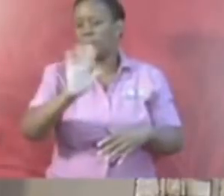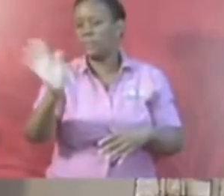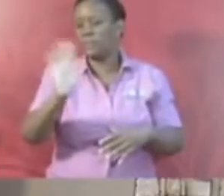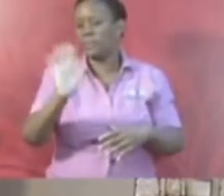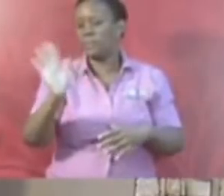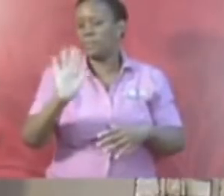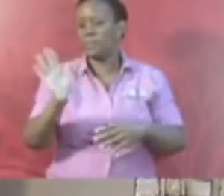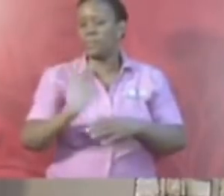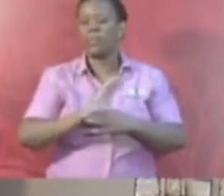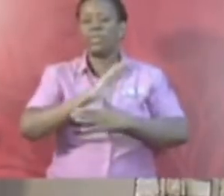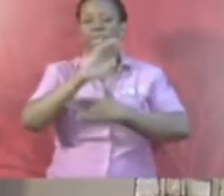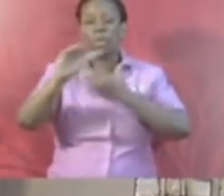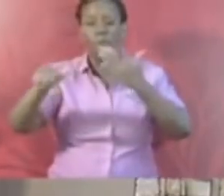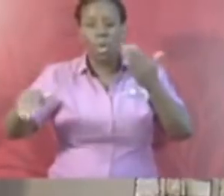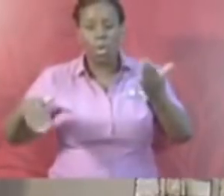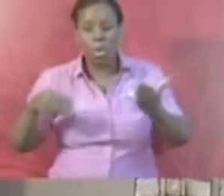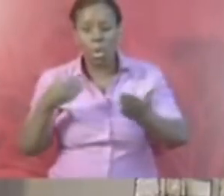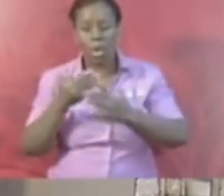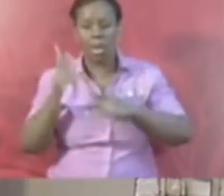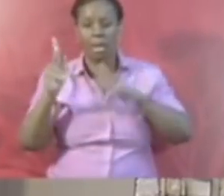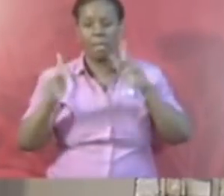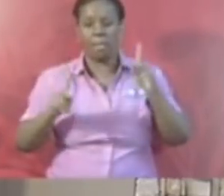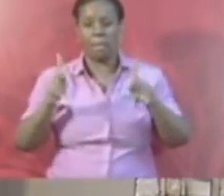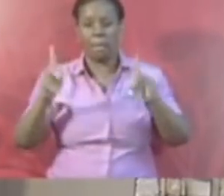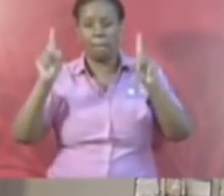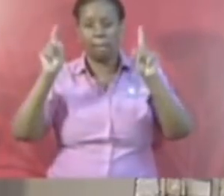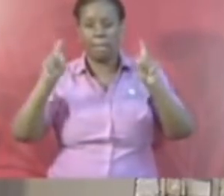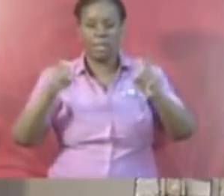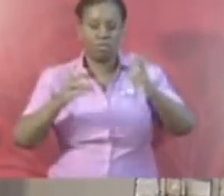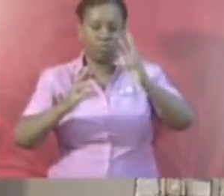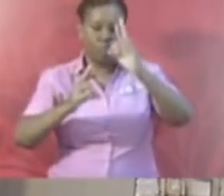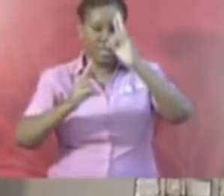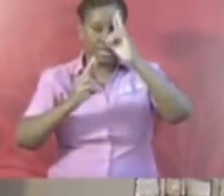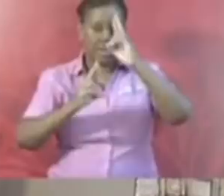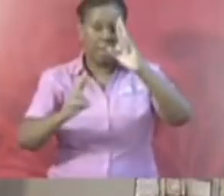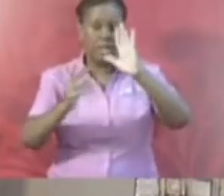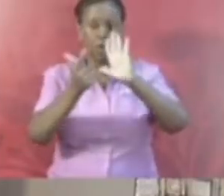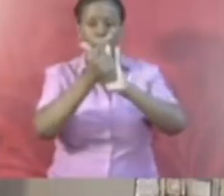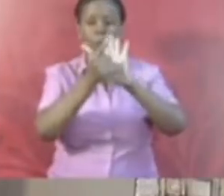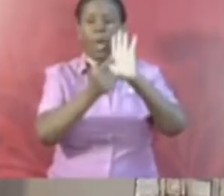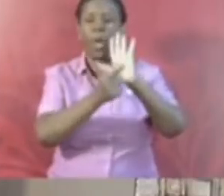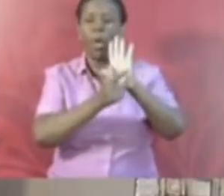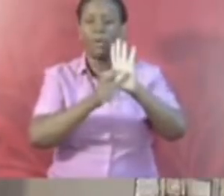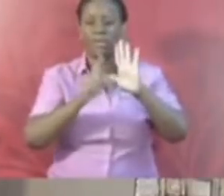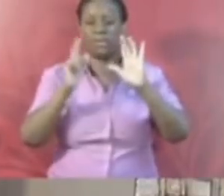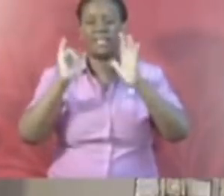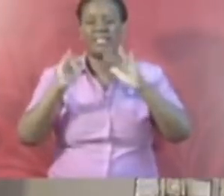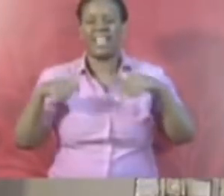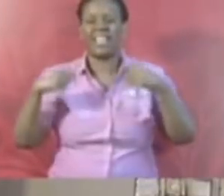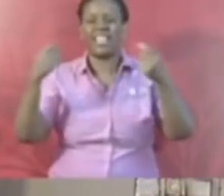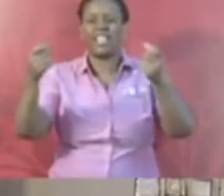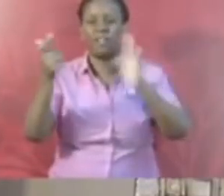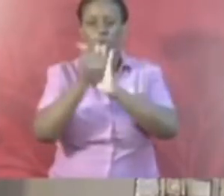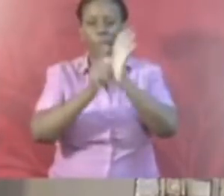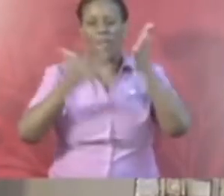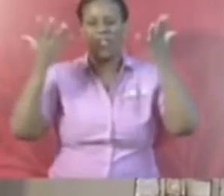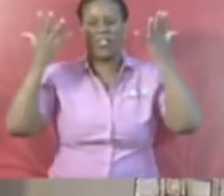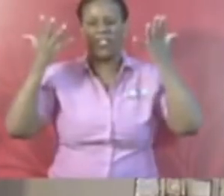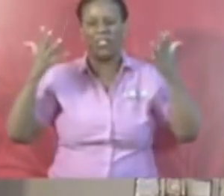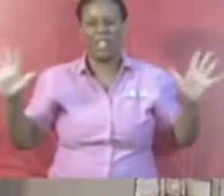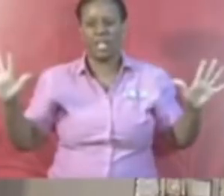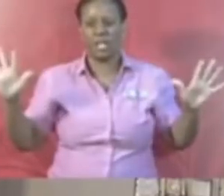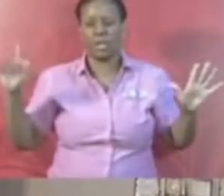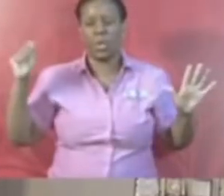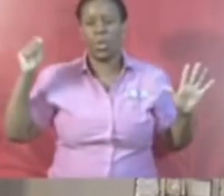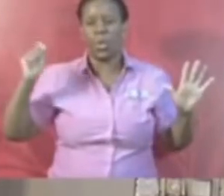Every single one of those cases, I've allowed it. I've passed it over to a legal team that is headed by senior counsel. We've gone to court and we've